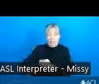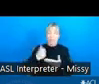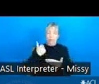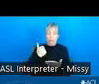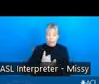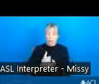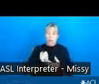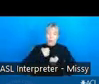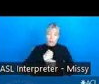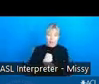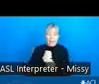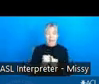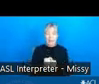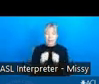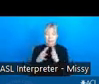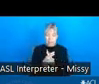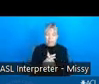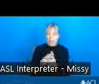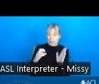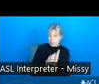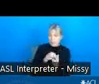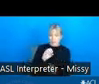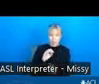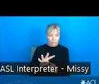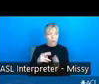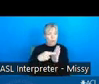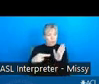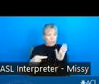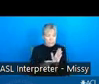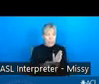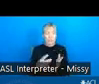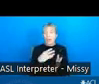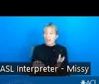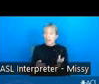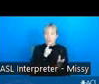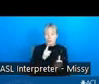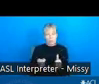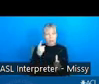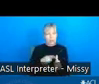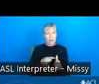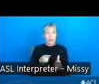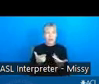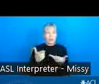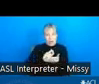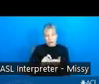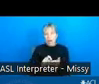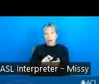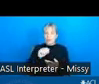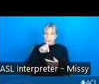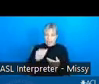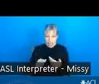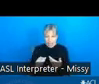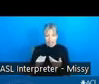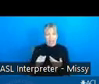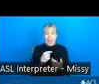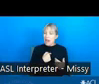and implementing the Section 504 regulations and was a primary architect of the Americans with Disabilities Act.